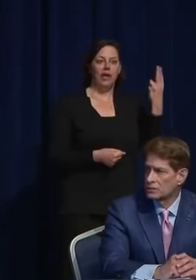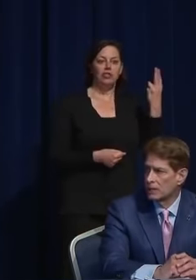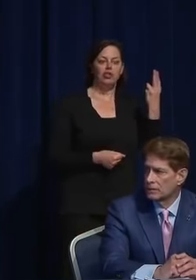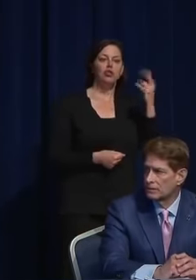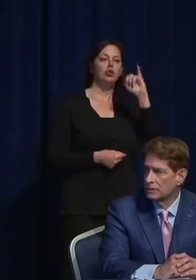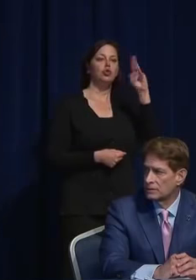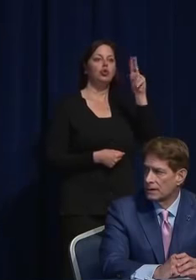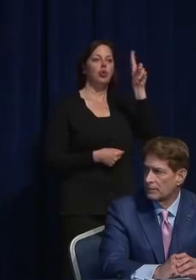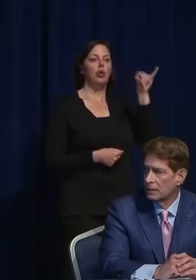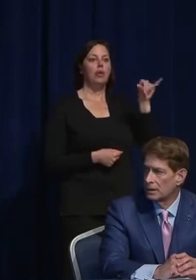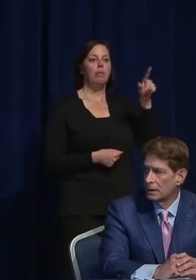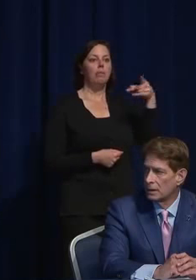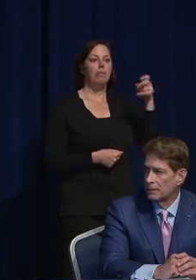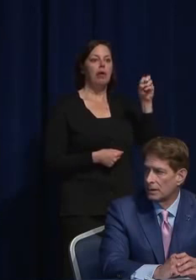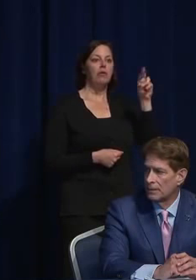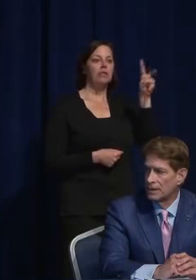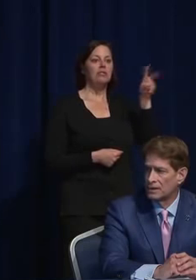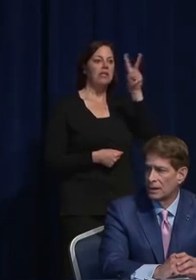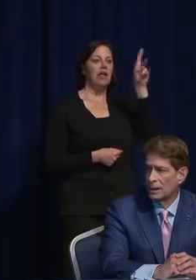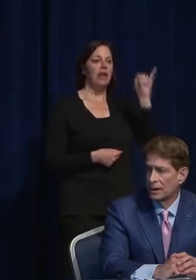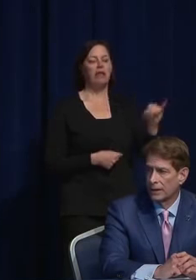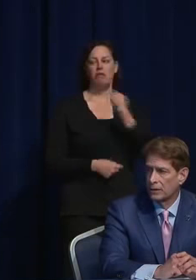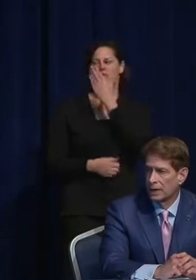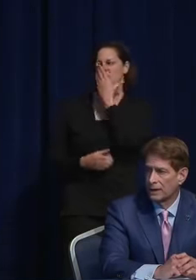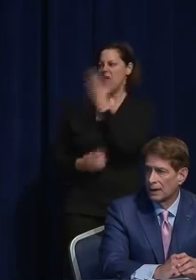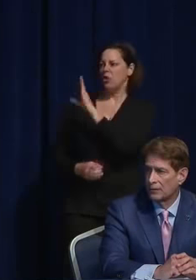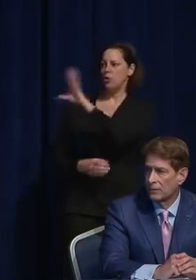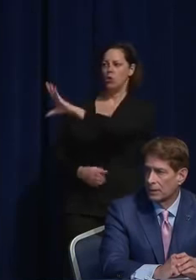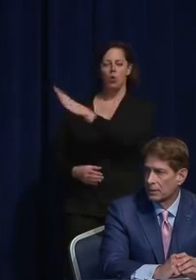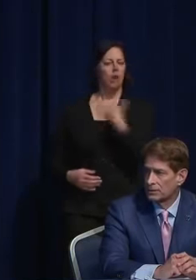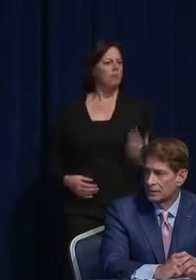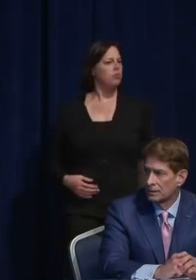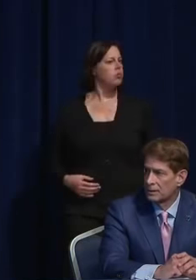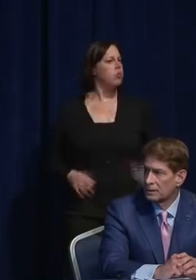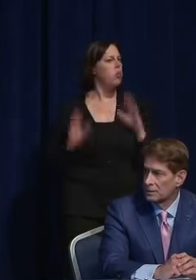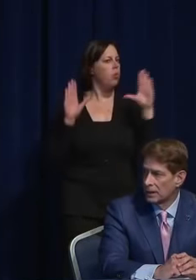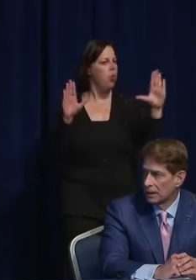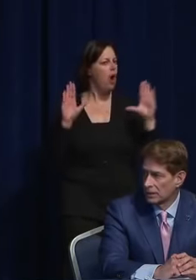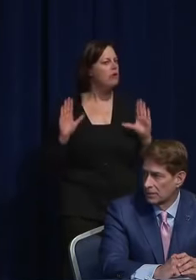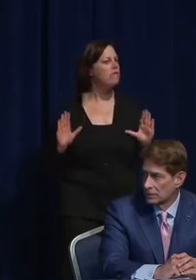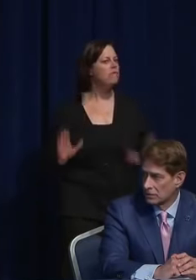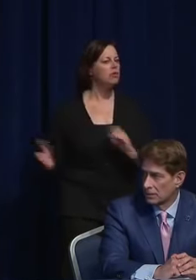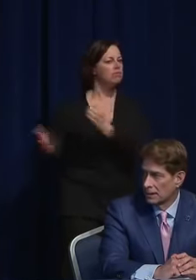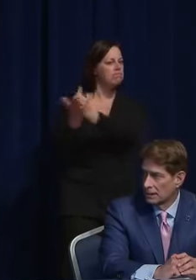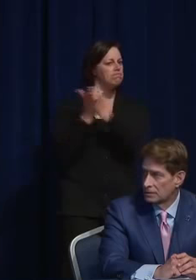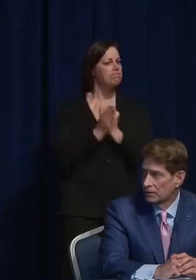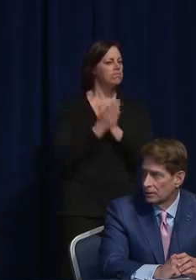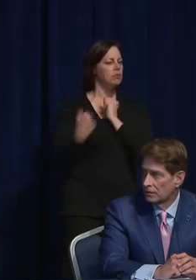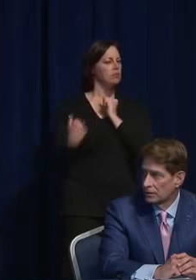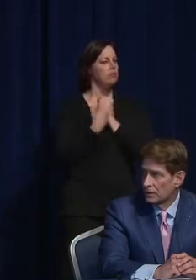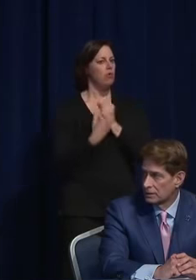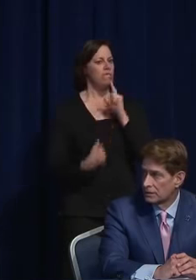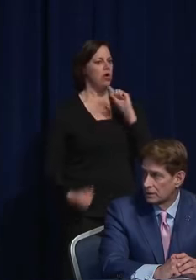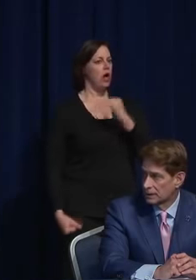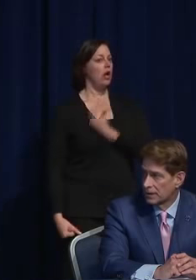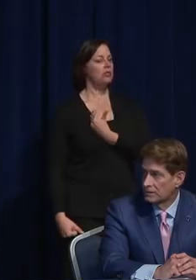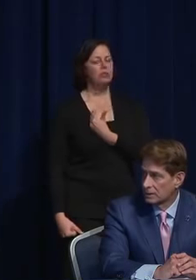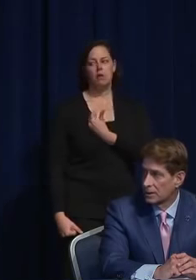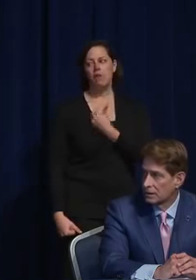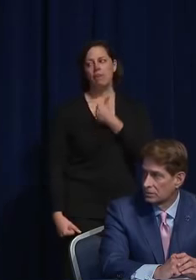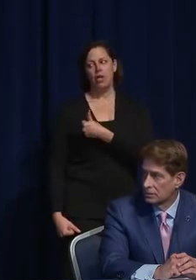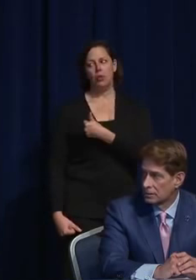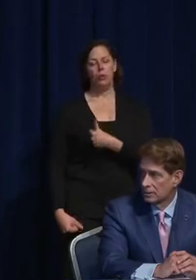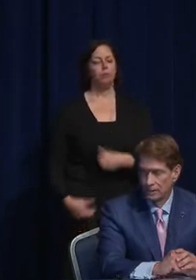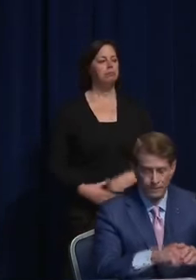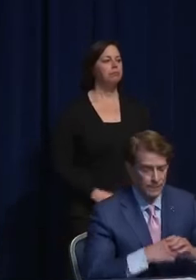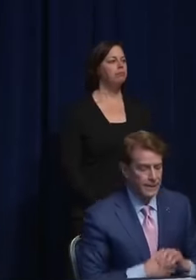the responsiveness have been amazing, and I could not think of a better person to be our Health Commissioner at this very, very difficult time. So thank